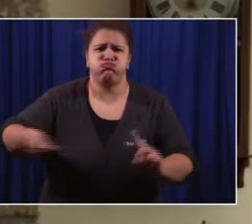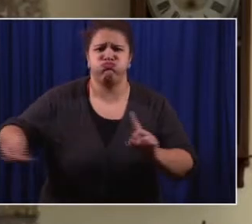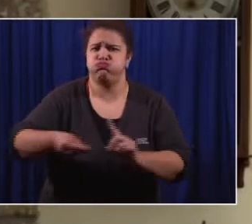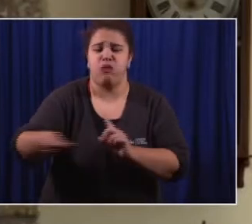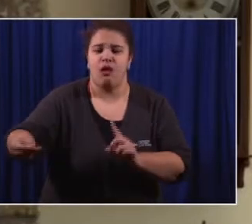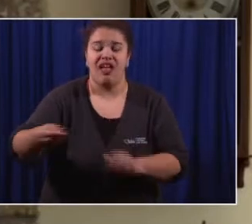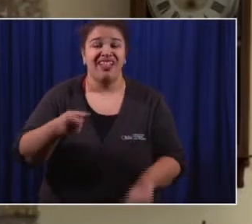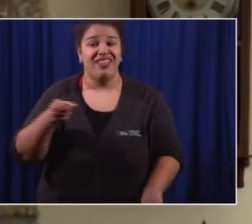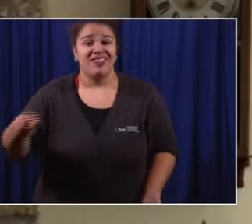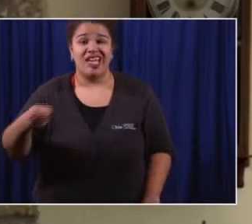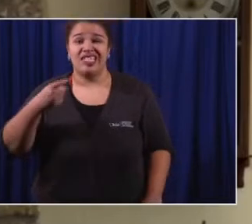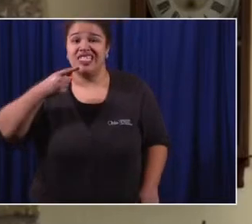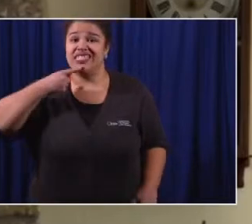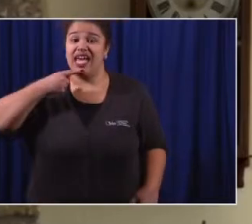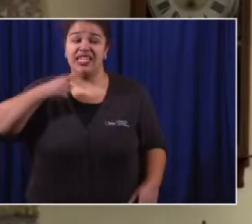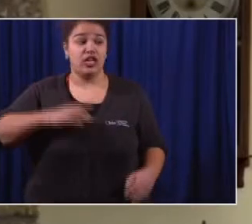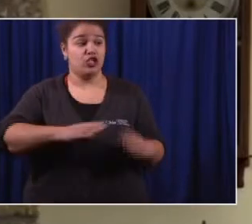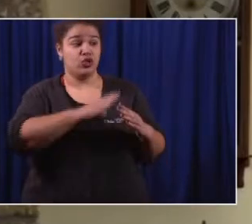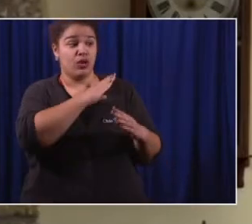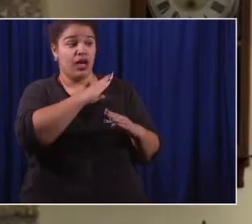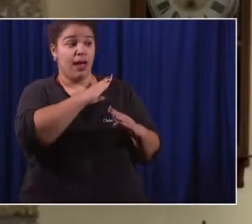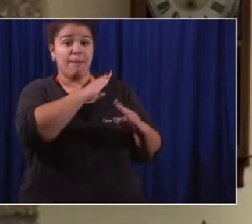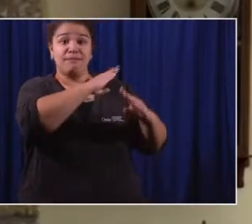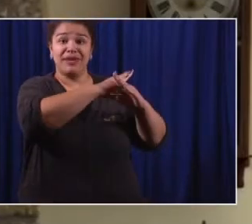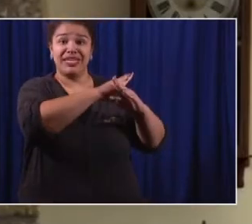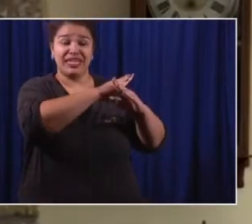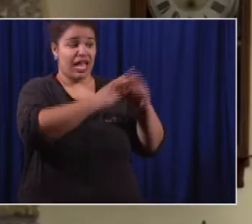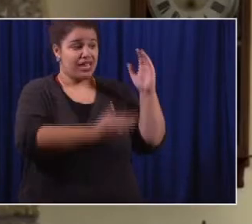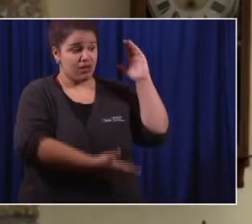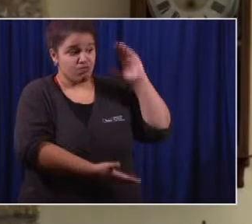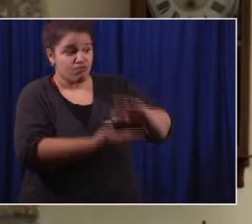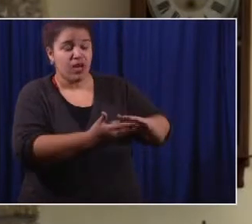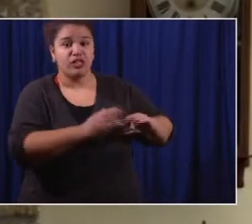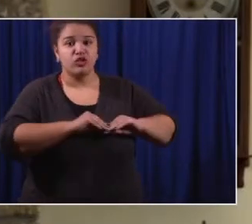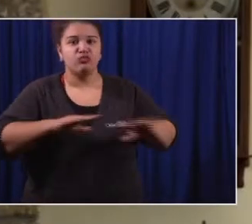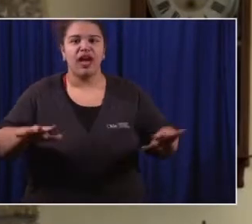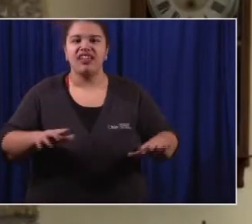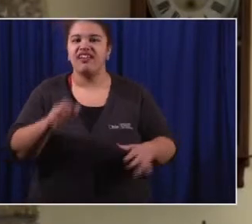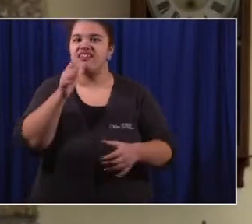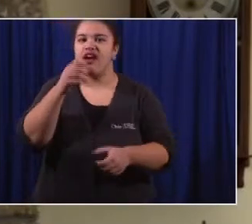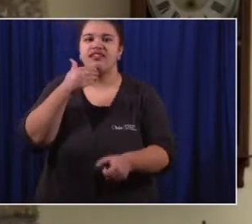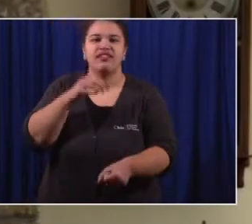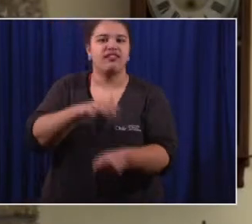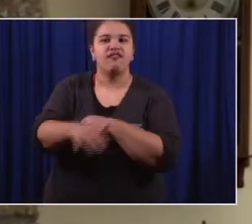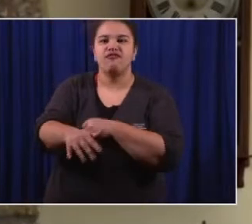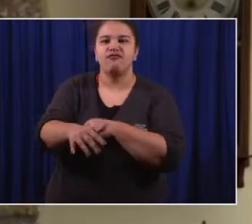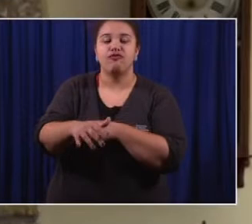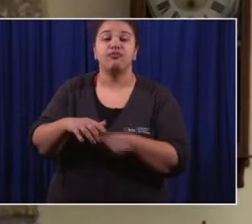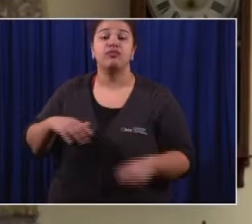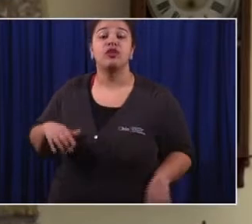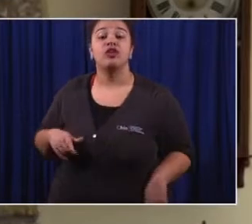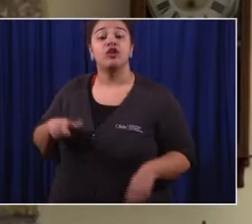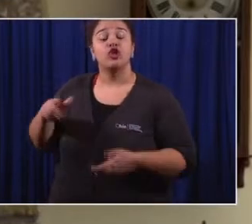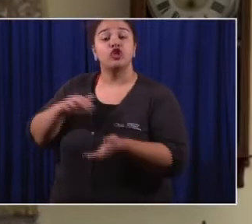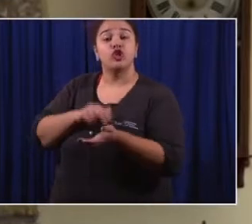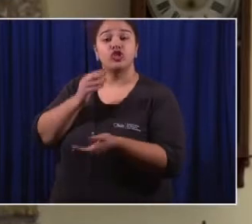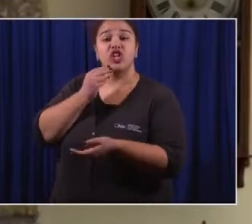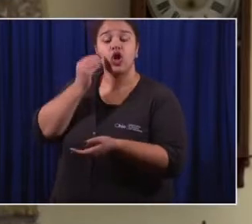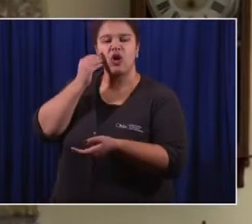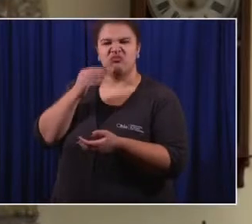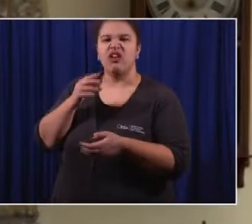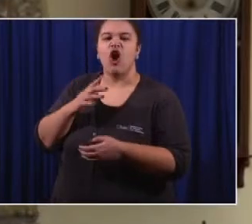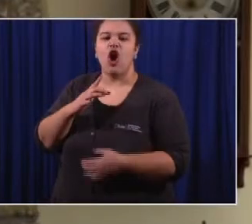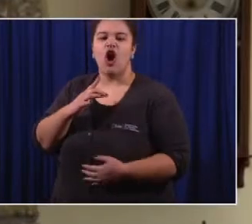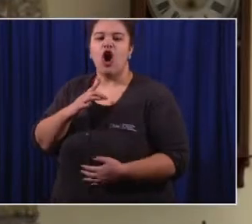was done to mitigate the spread of COVID-19. At Heartland of Willoughby, that's the name of the nursing home, they feel like the